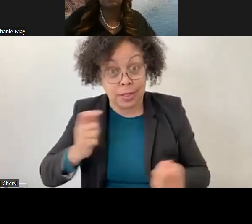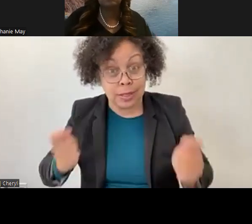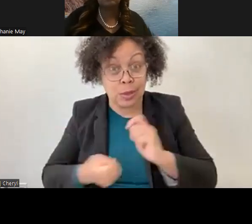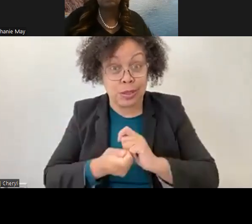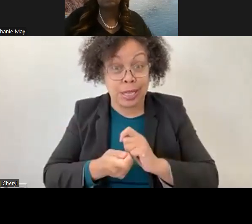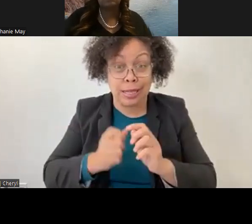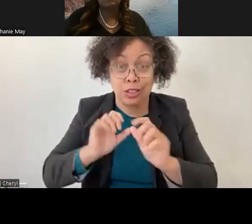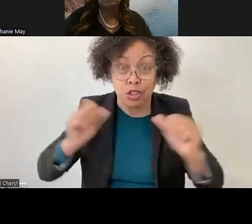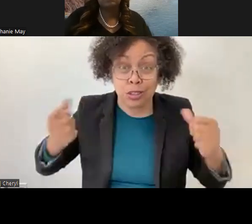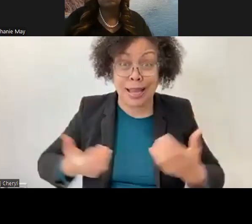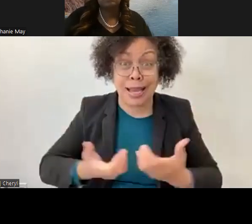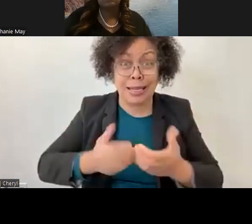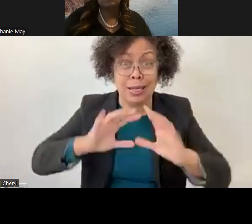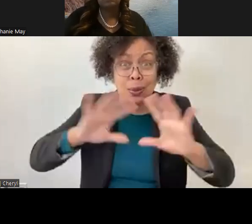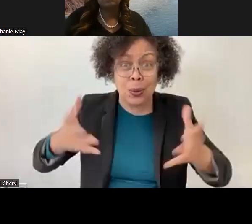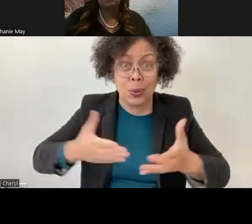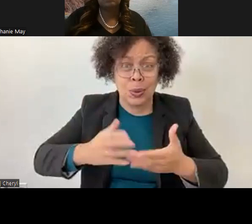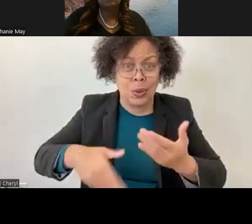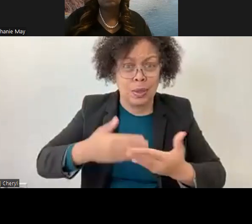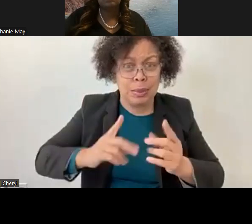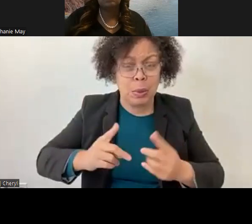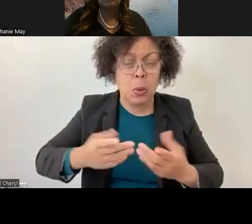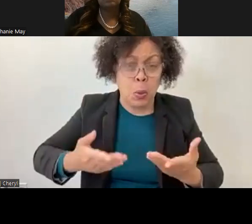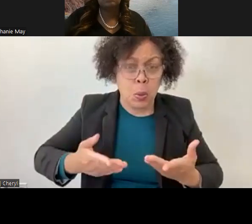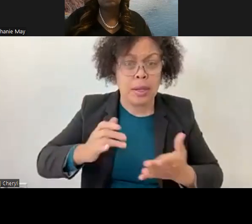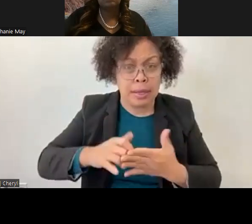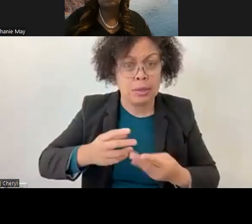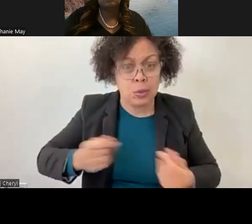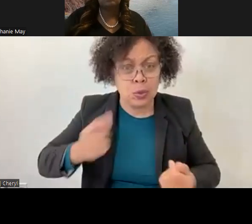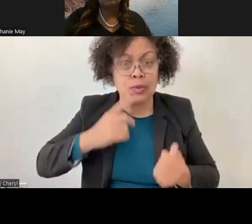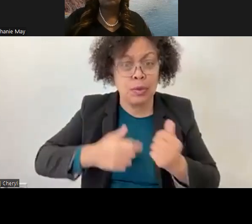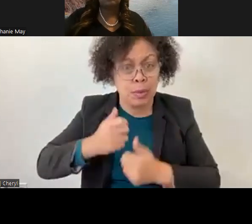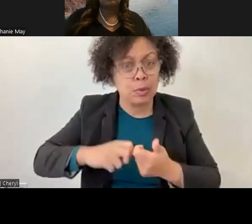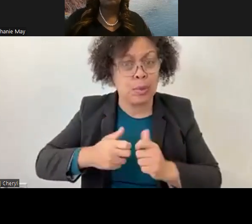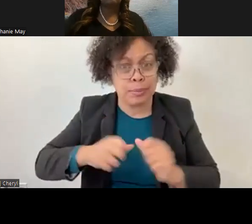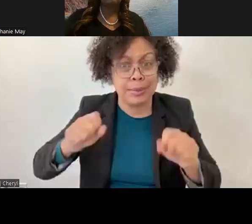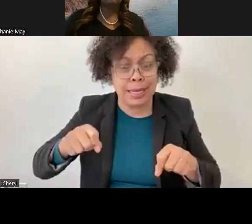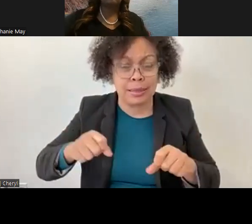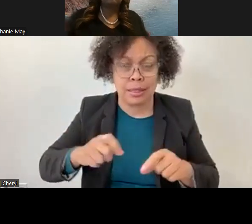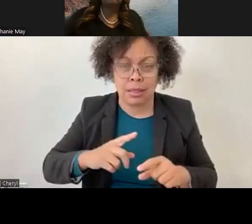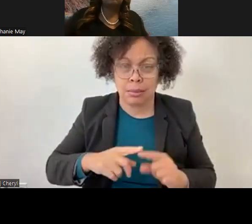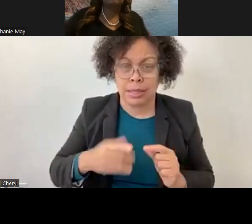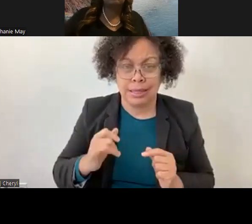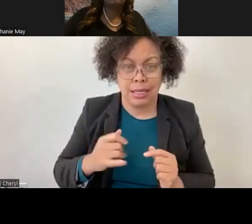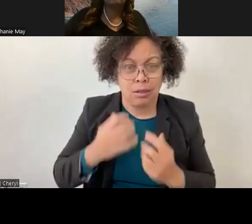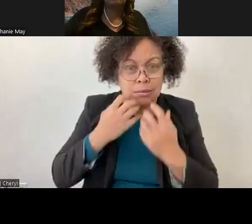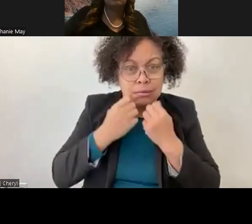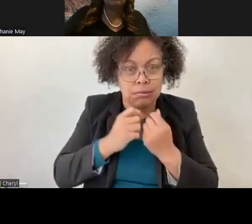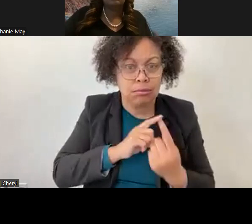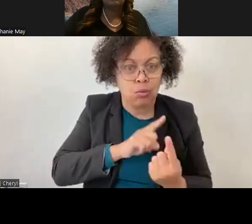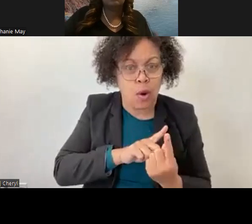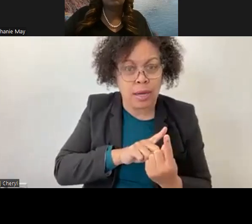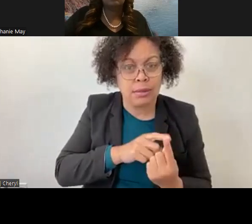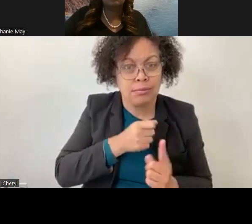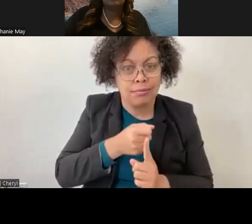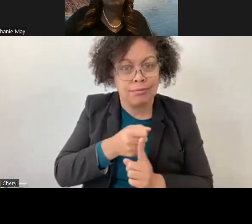only solution to most of the public health problems that we face, is sort of radical wholesale change in the way that we structure